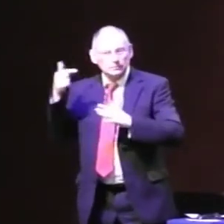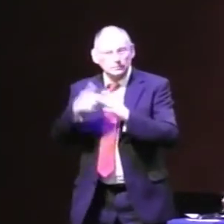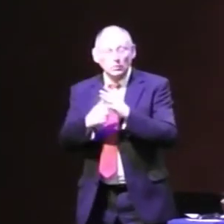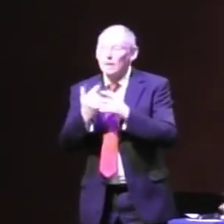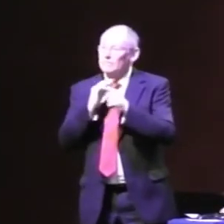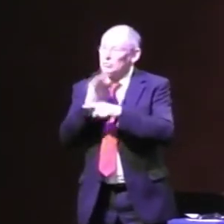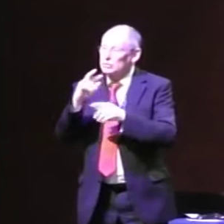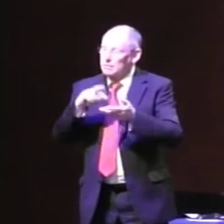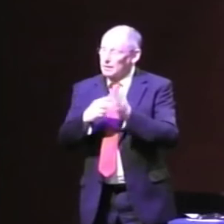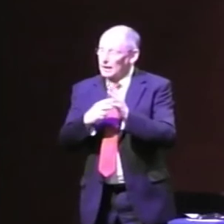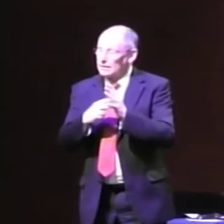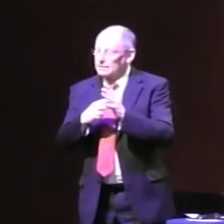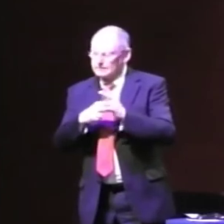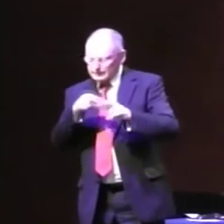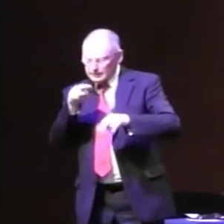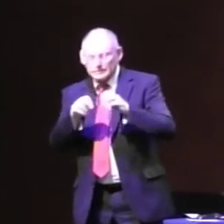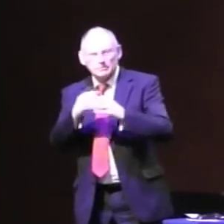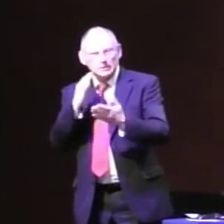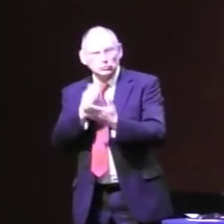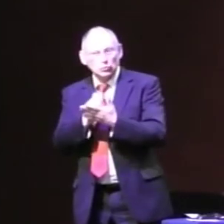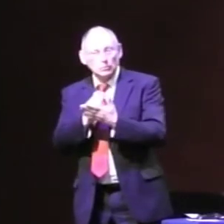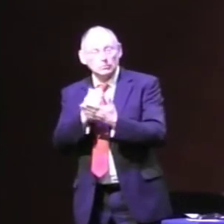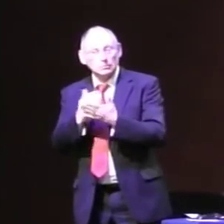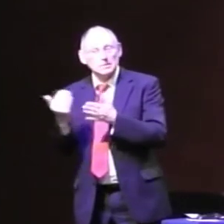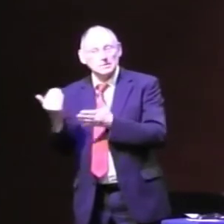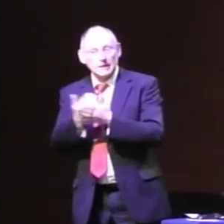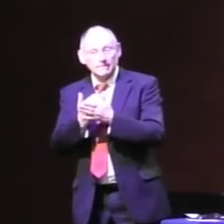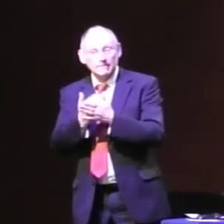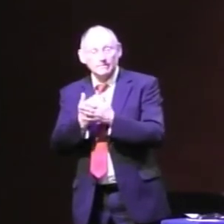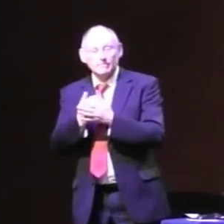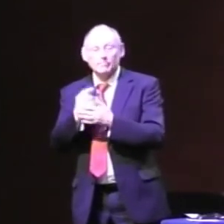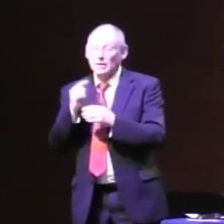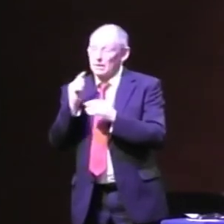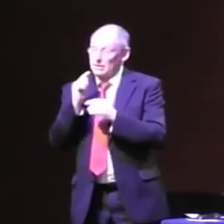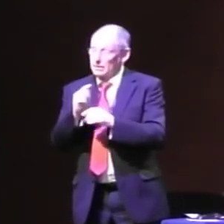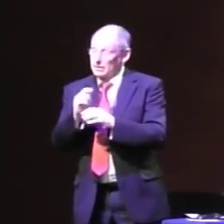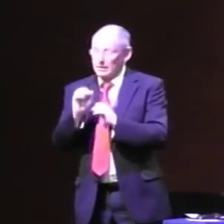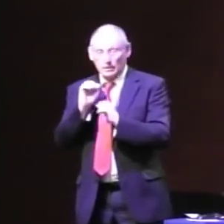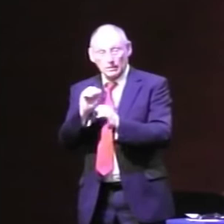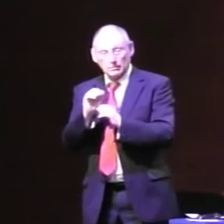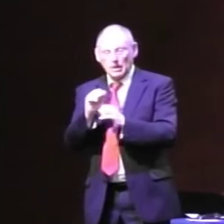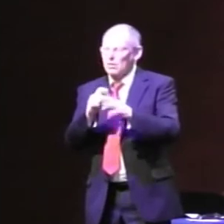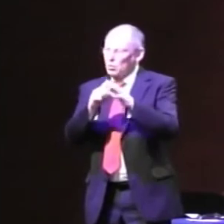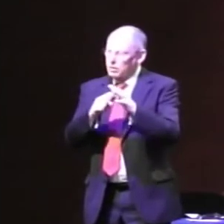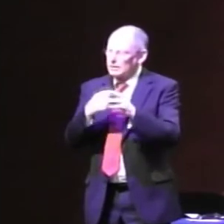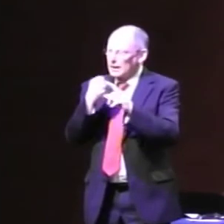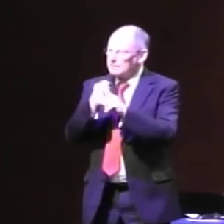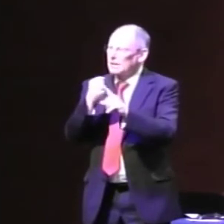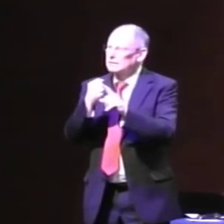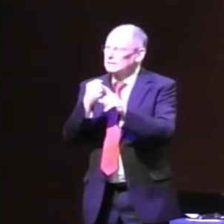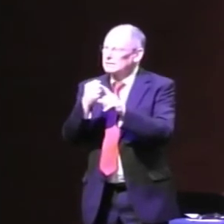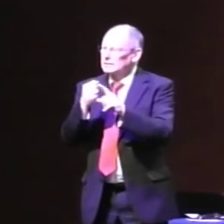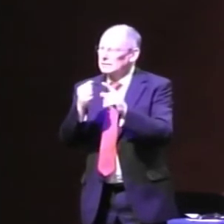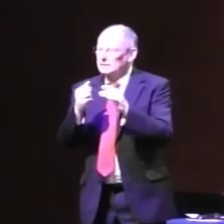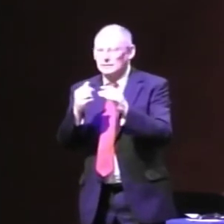plans are assessed to ensure that they are safe and that they are quality impact assessed, and